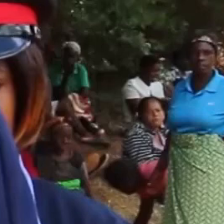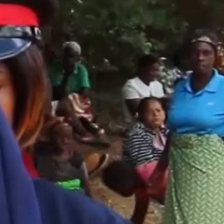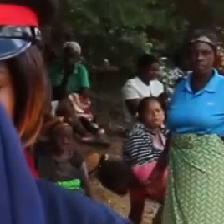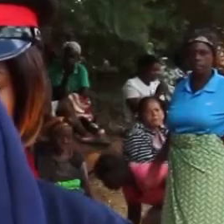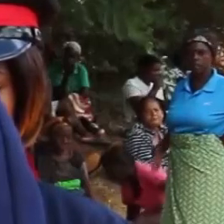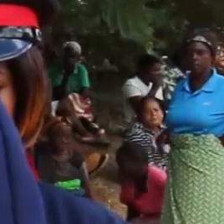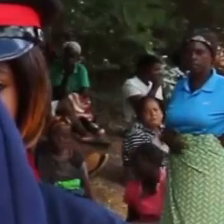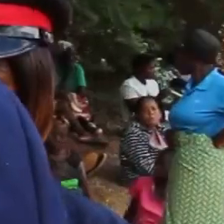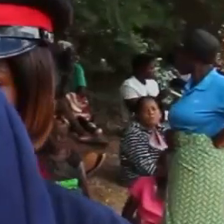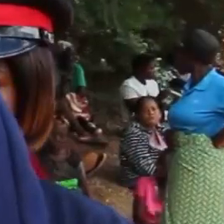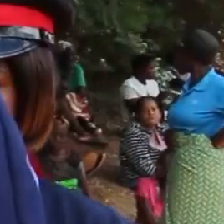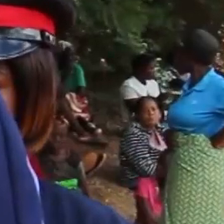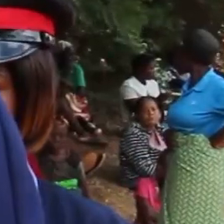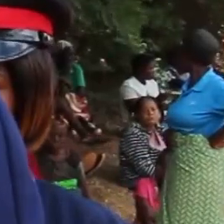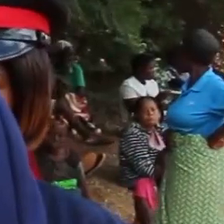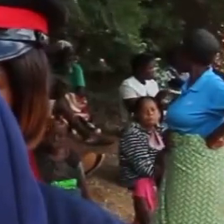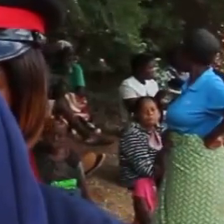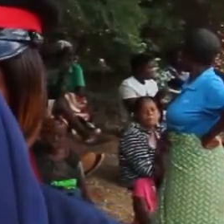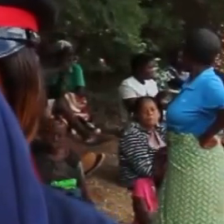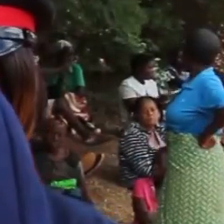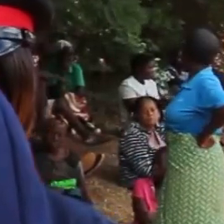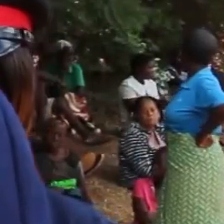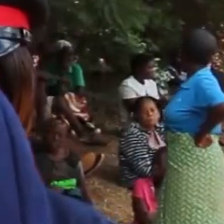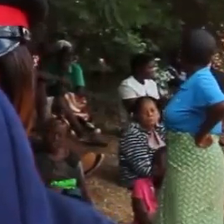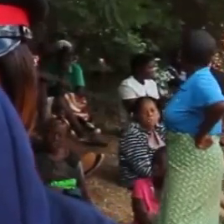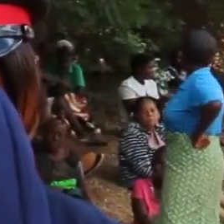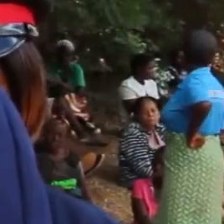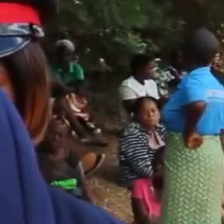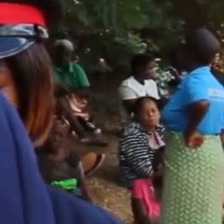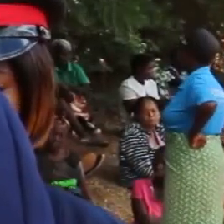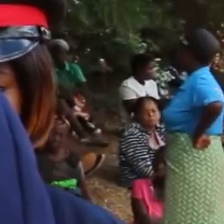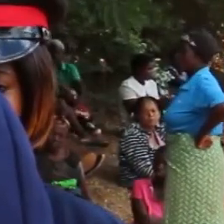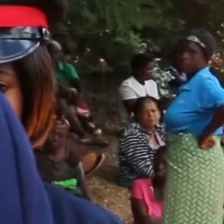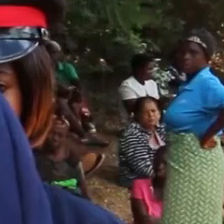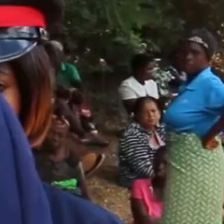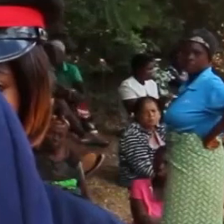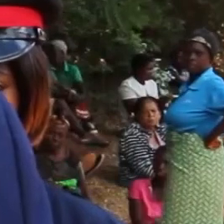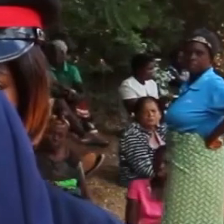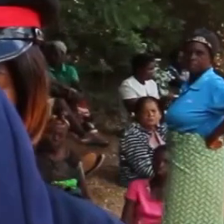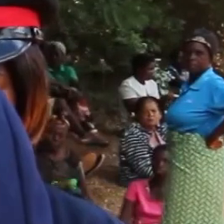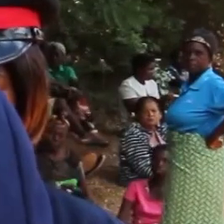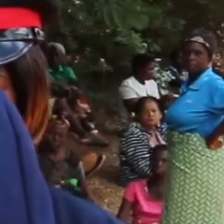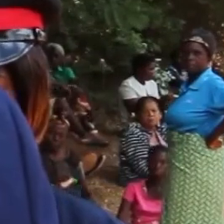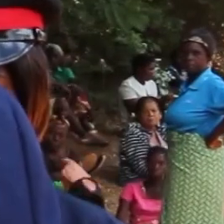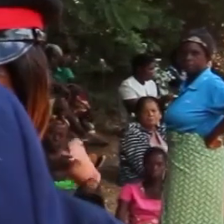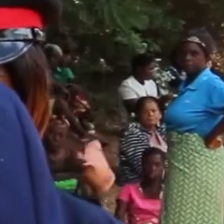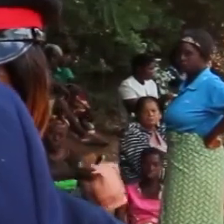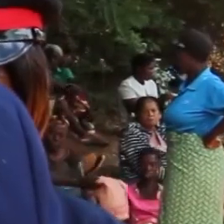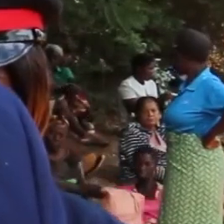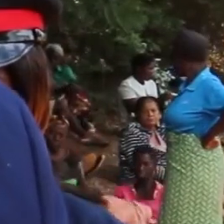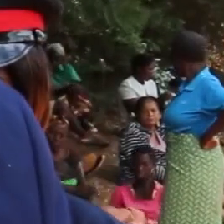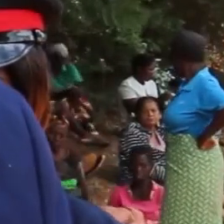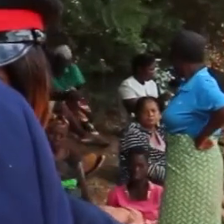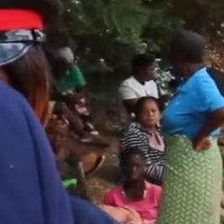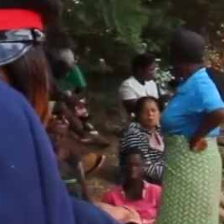Chipata constituency. We know that there's a lot of hunger, but this is going to go a long way. And I want to